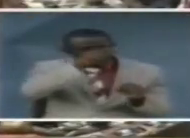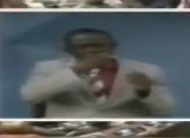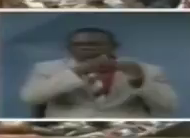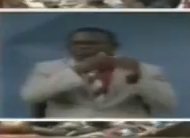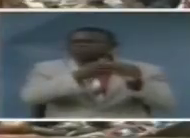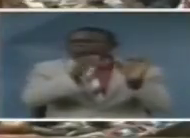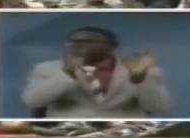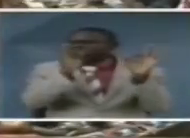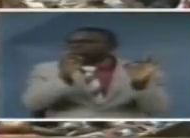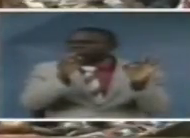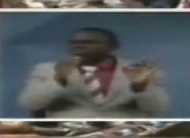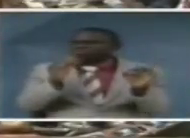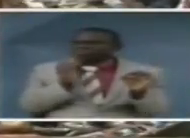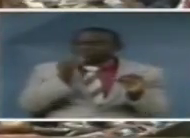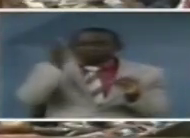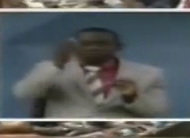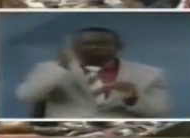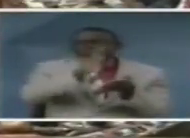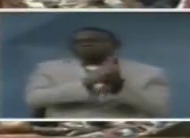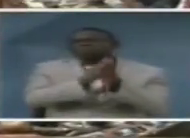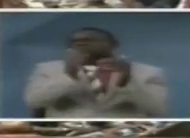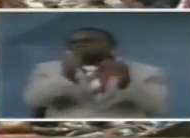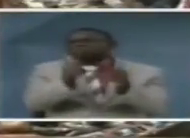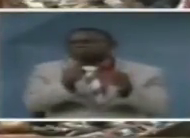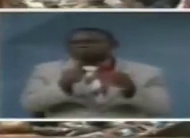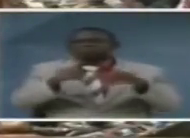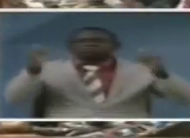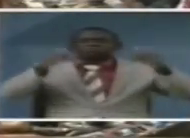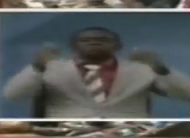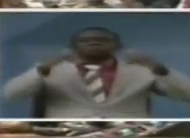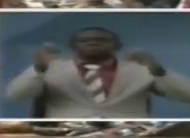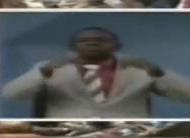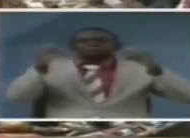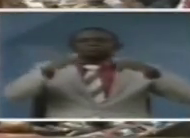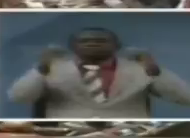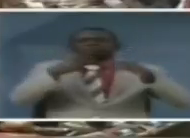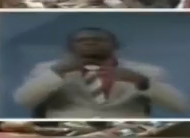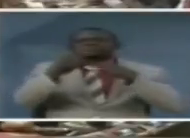His Excellency Mr. Edgar Chagwalungu.